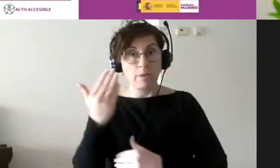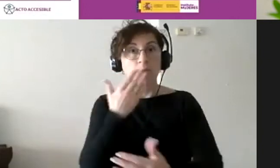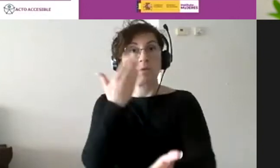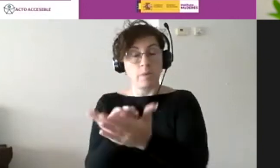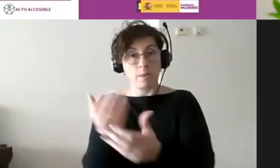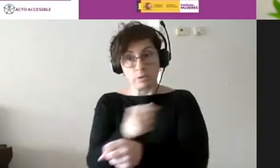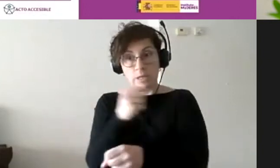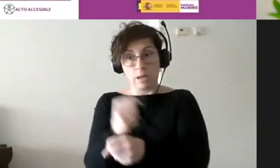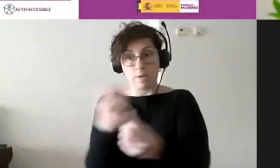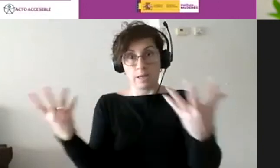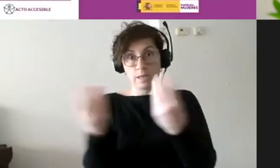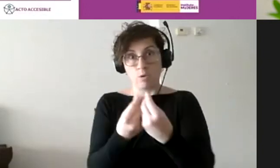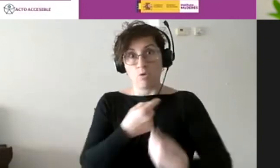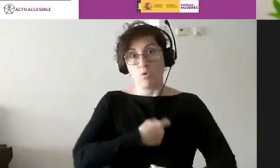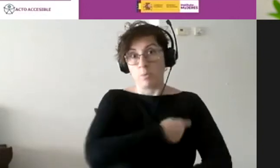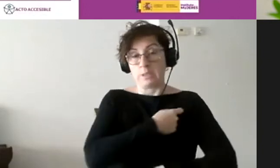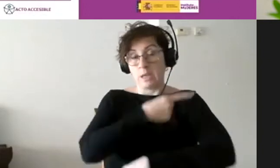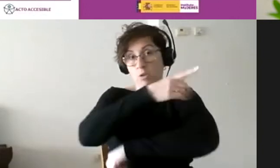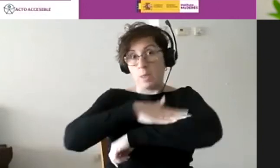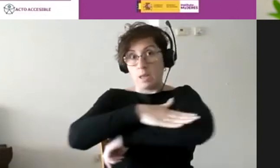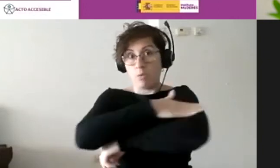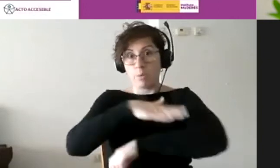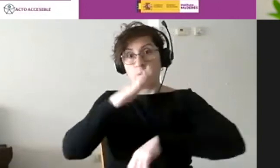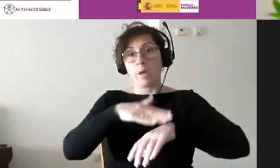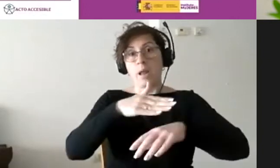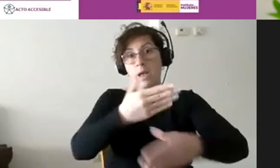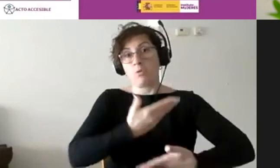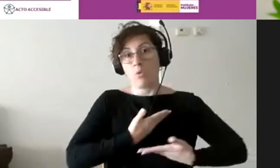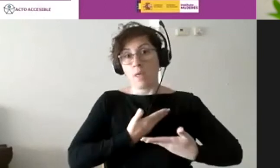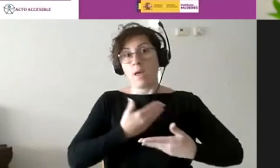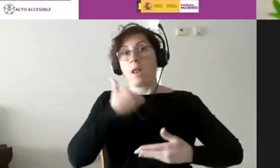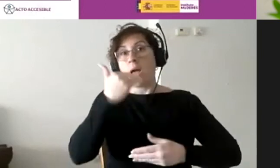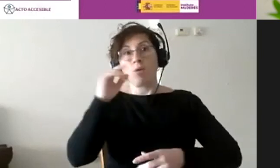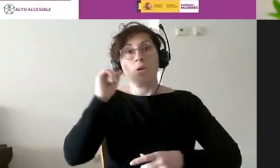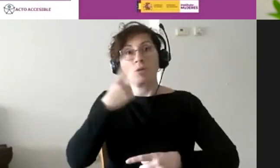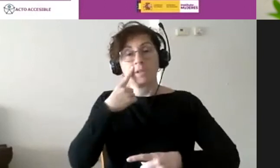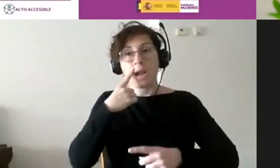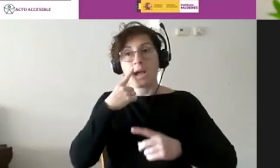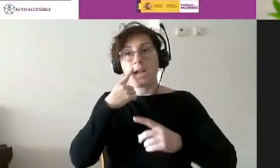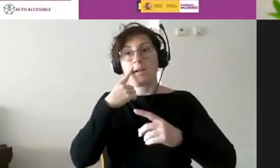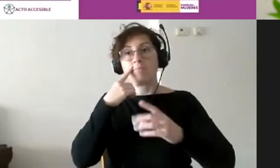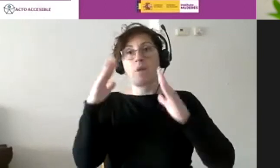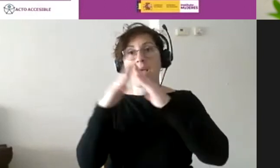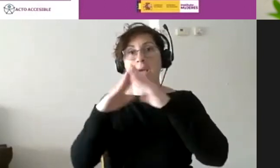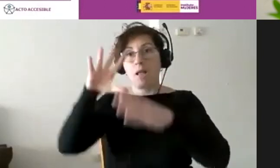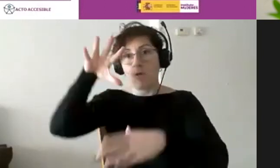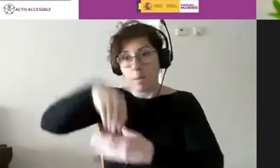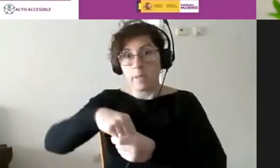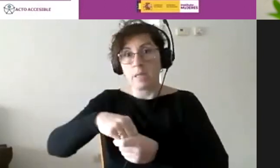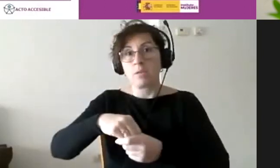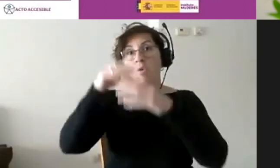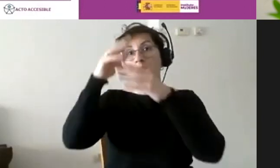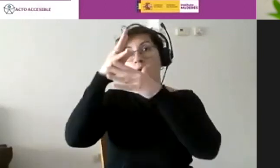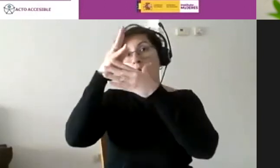us find accommodation or shelters in your countries that are at least basically